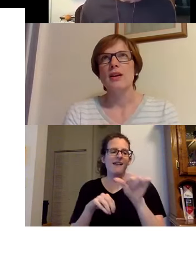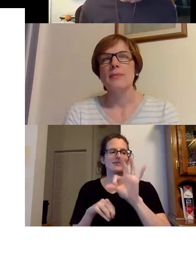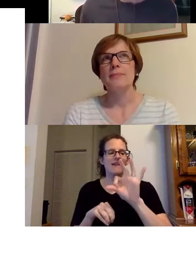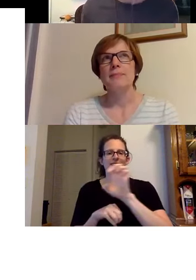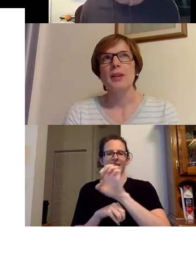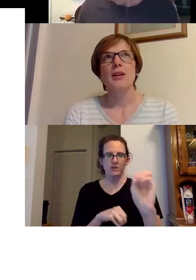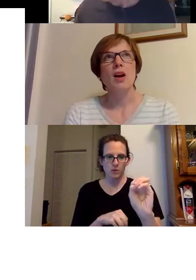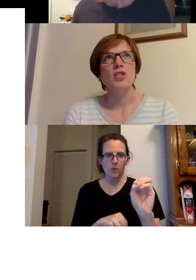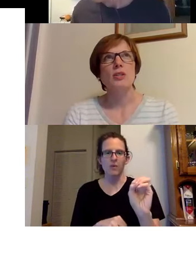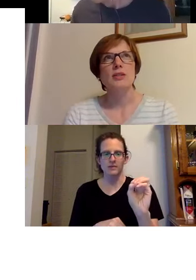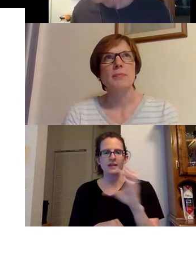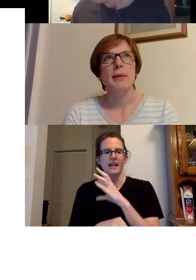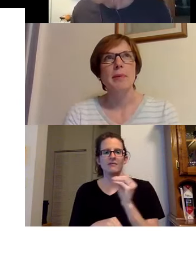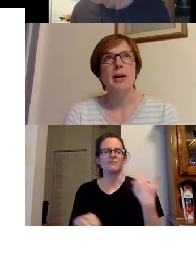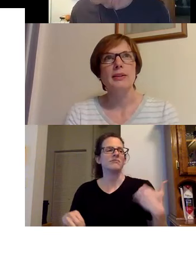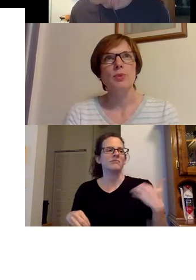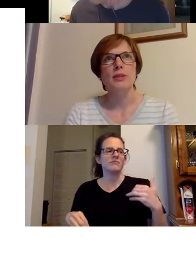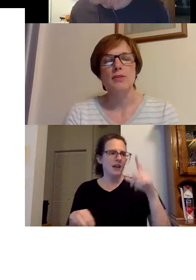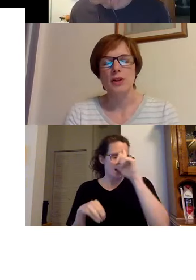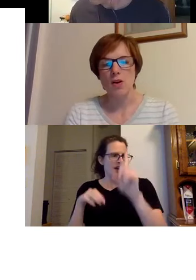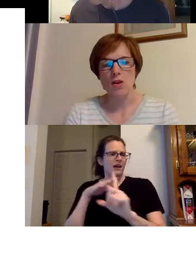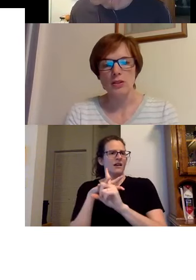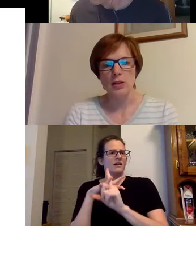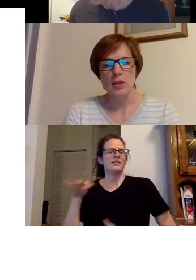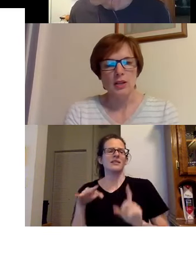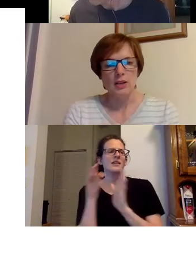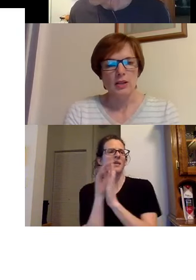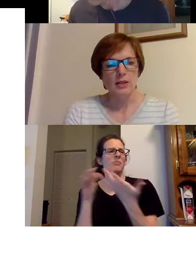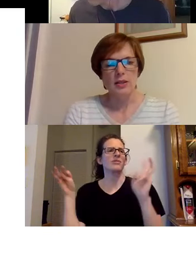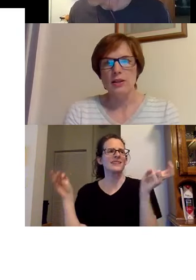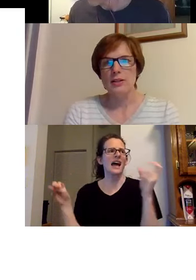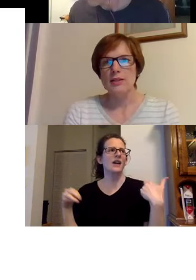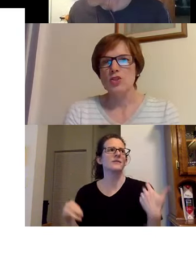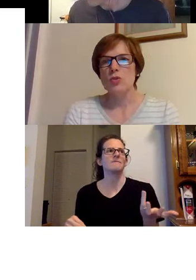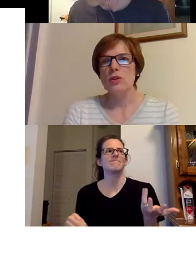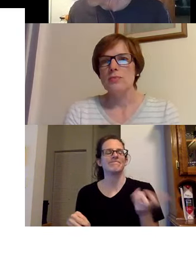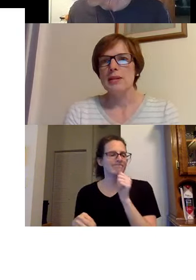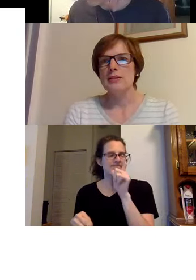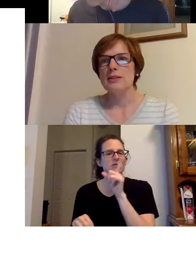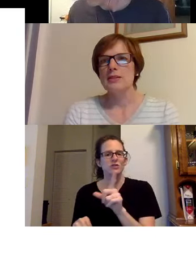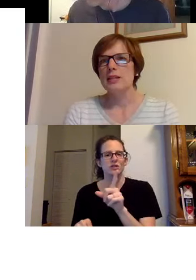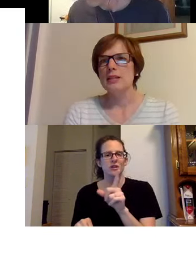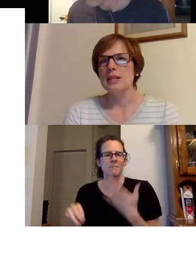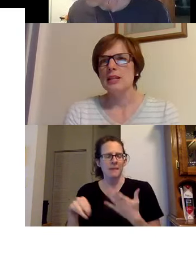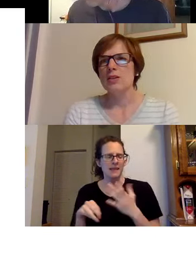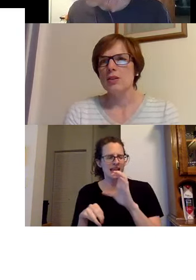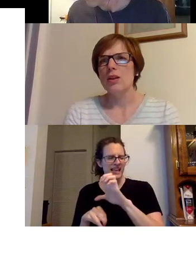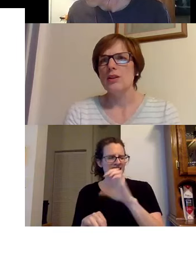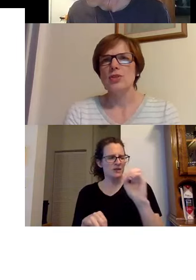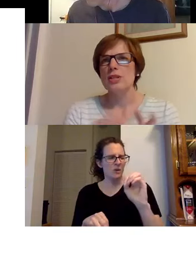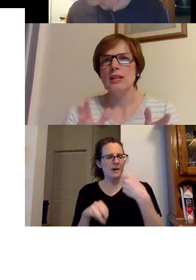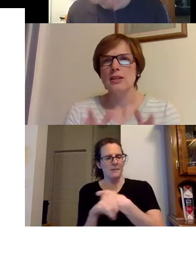and gosh, it slipped my mind what it's even called. The essential oils made easy